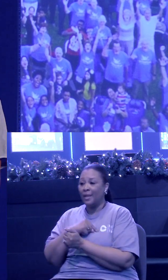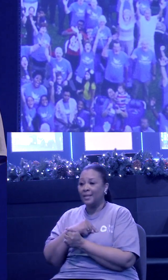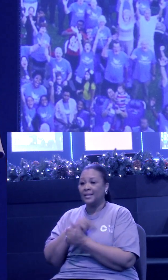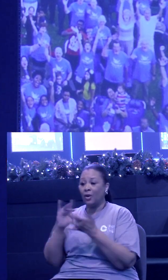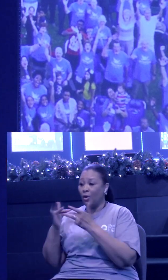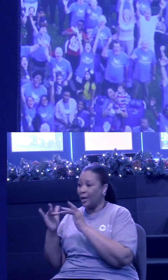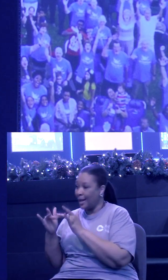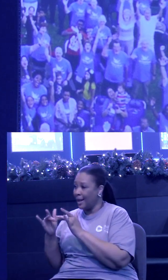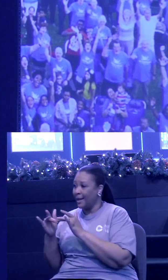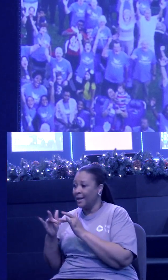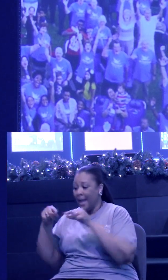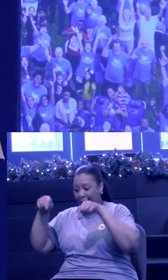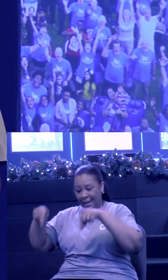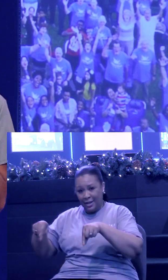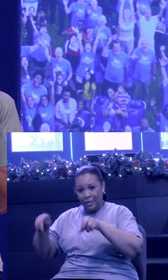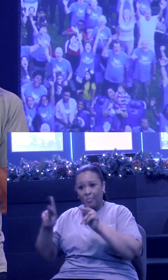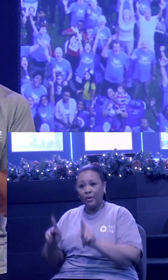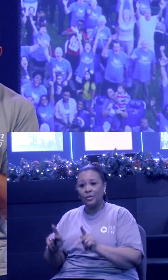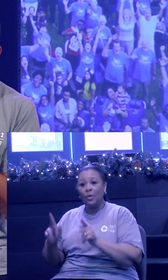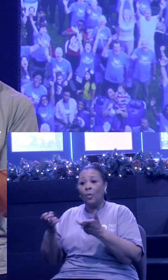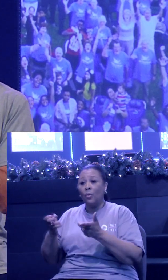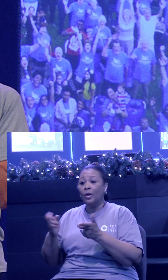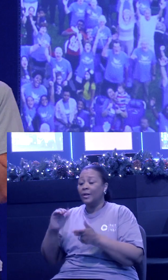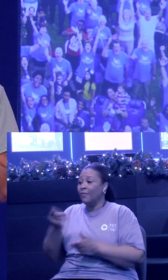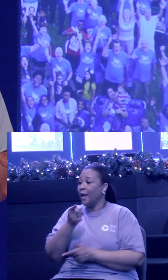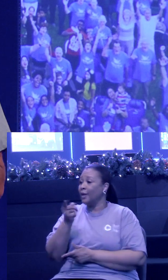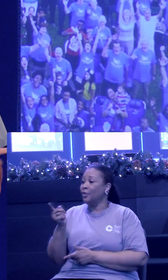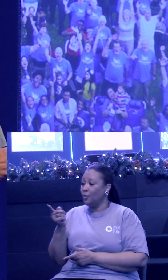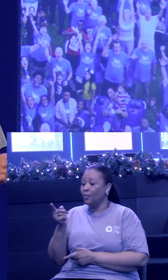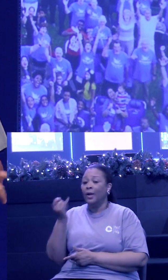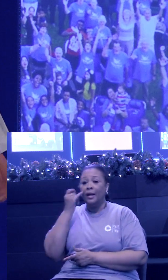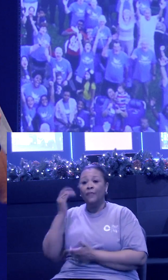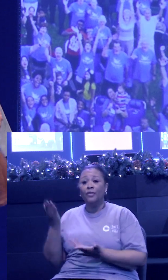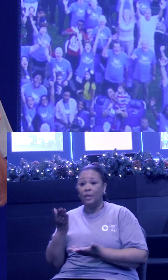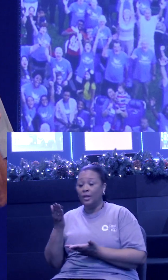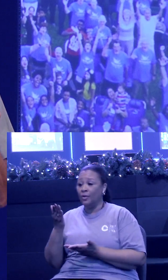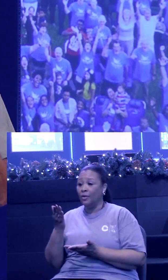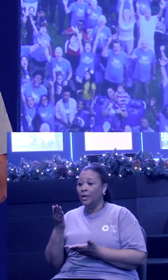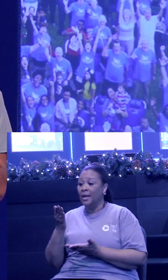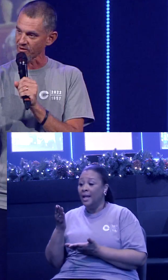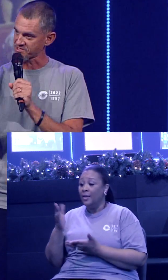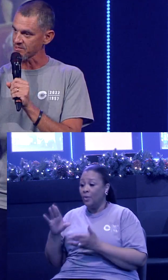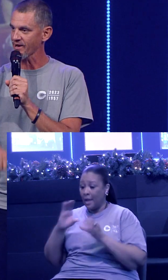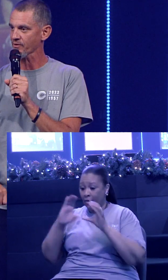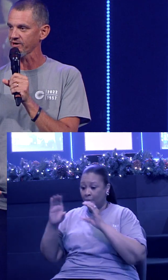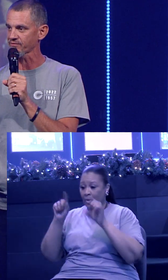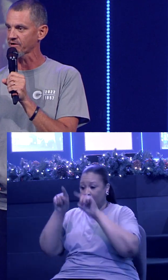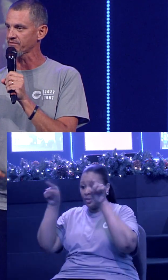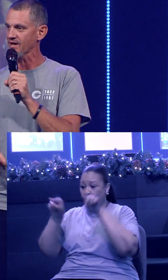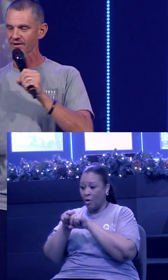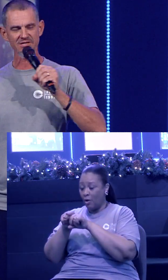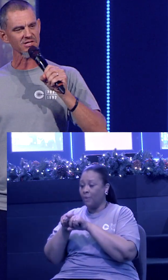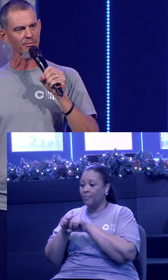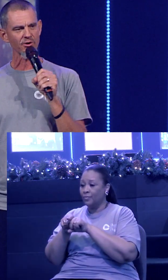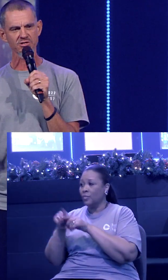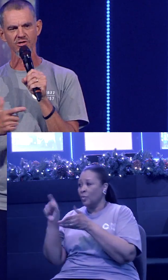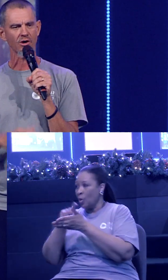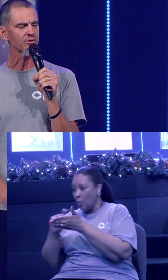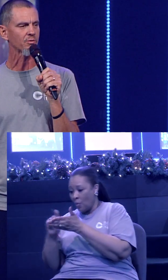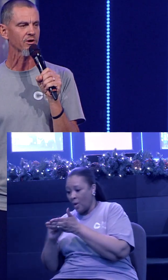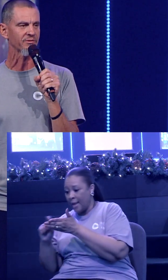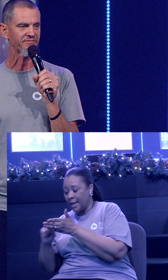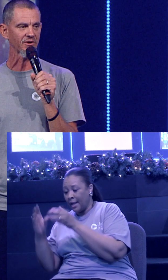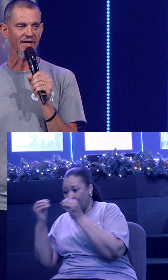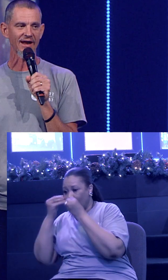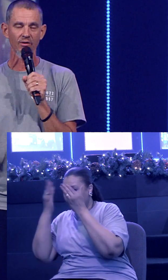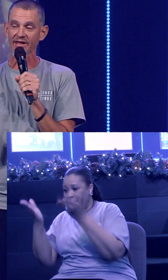us here in person. We want to invite you, if you're here in person, that Connect card, seat back right in front of you. Every single person, you're